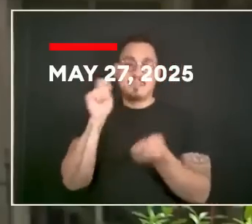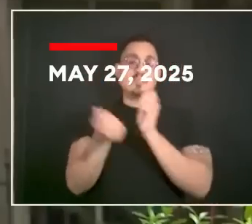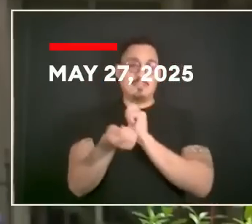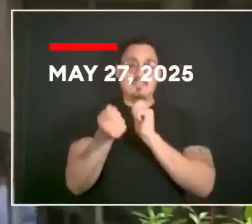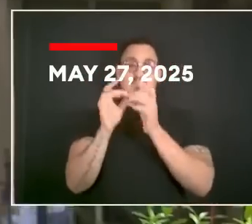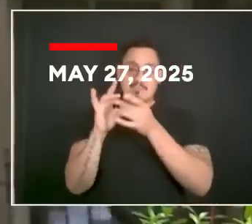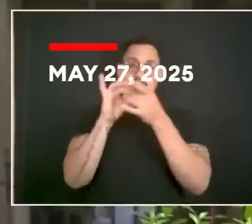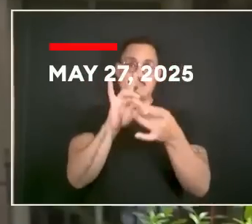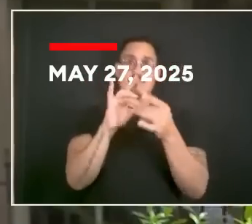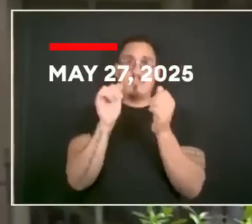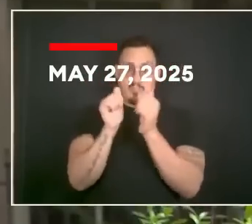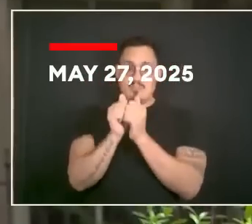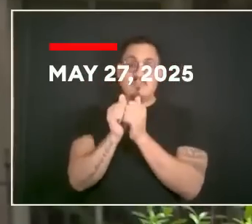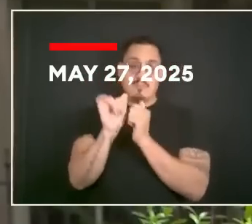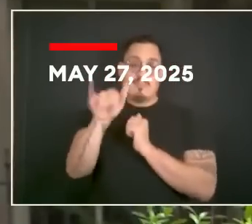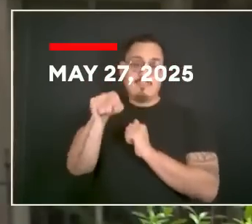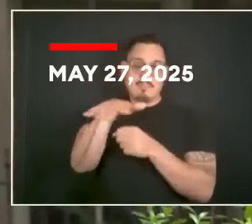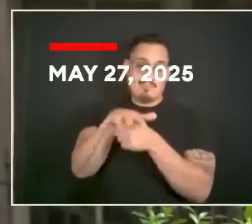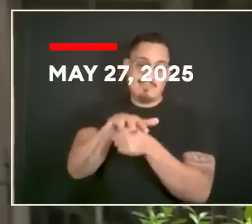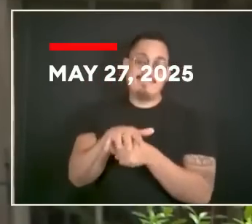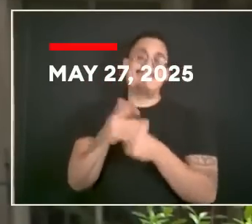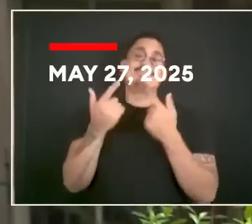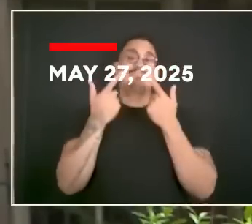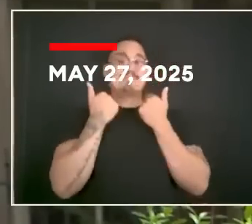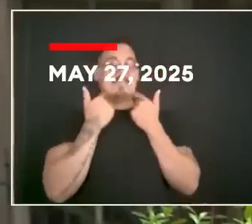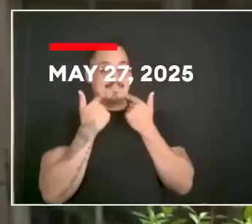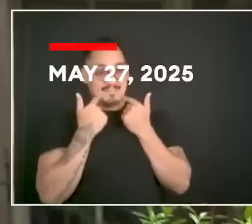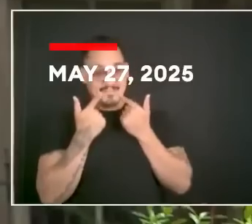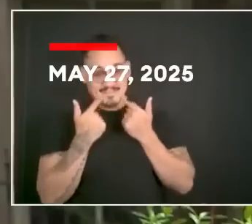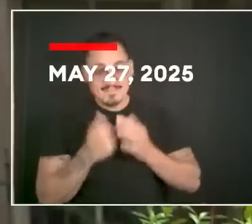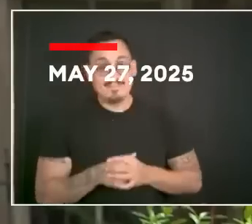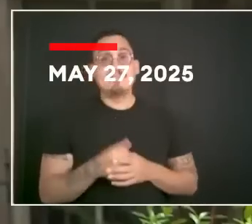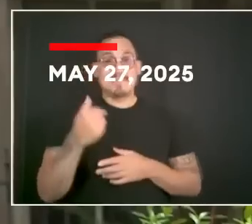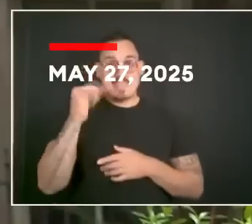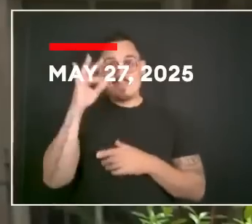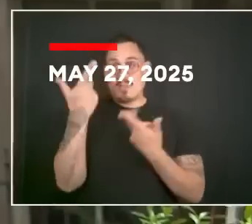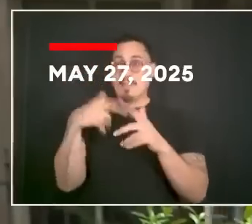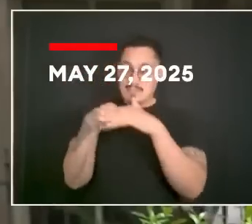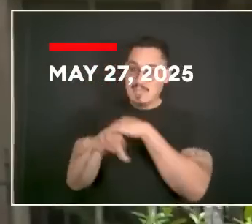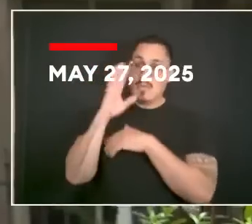made. If you let me inside, I will be there to give you